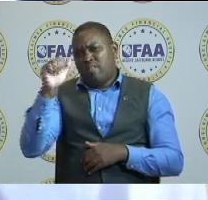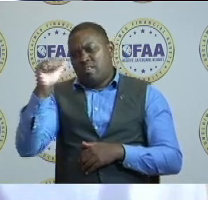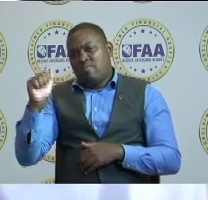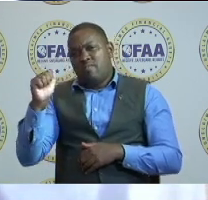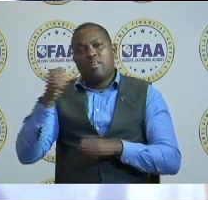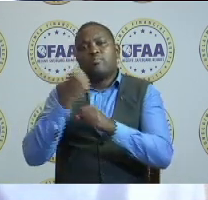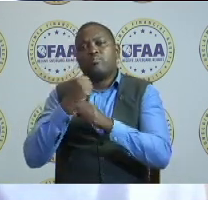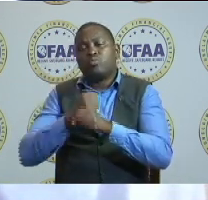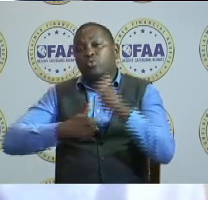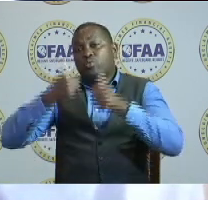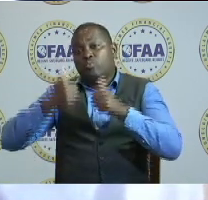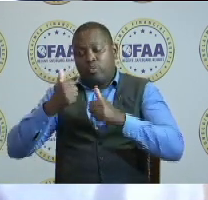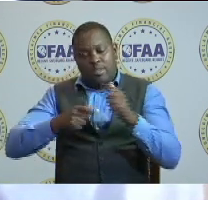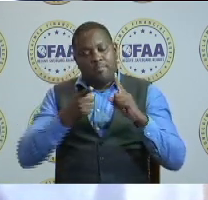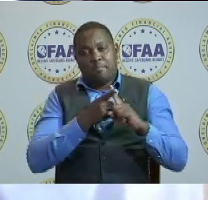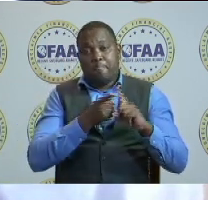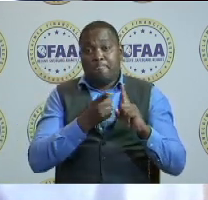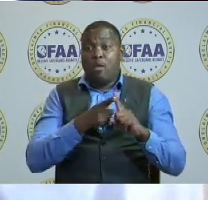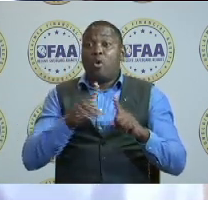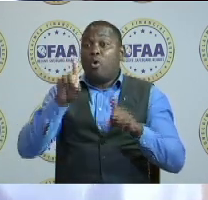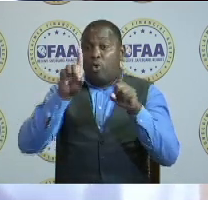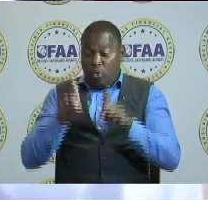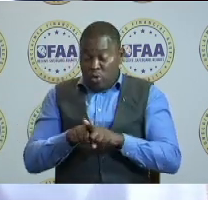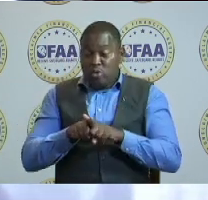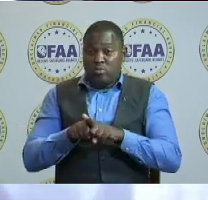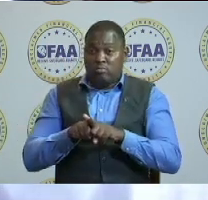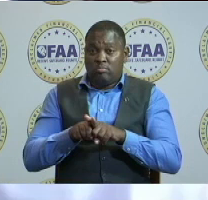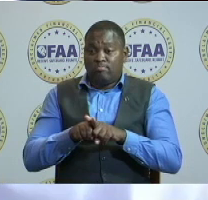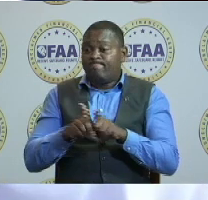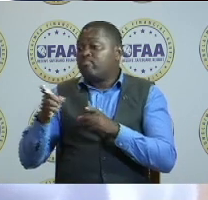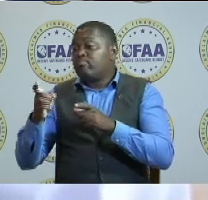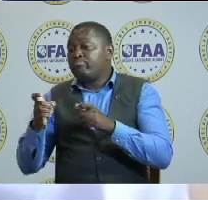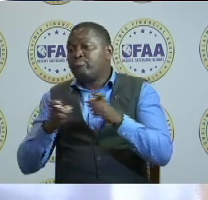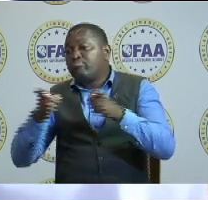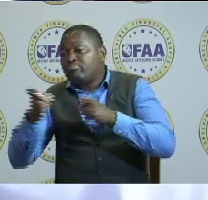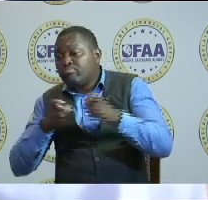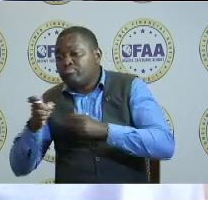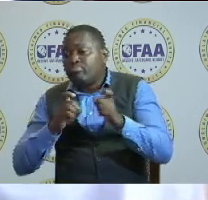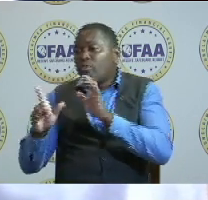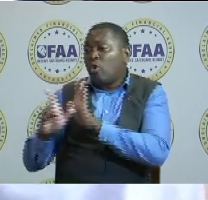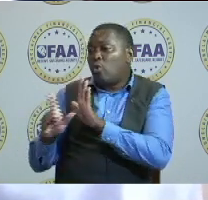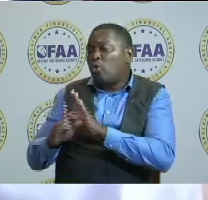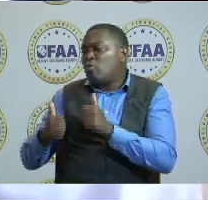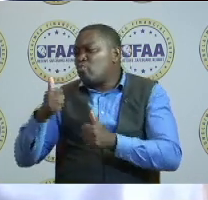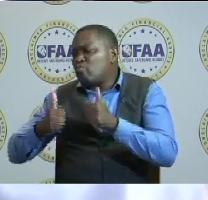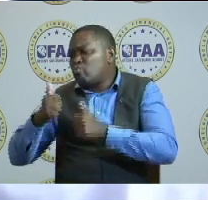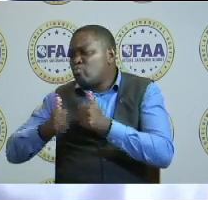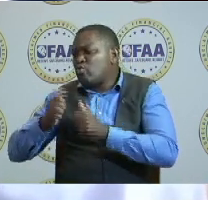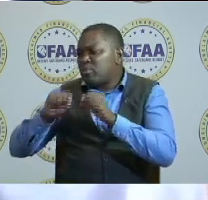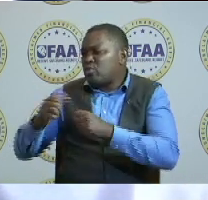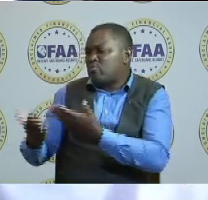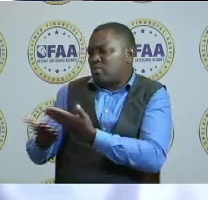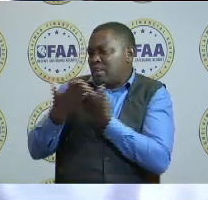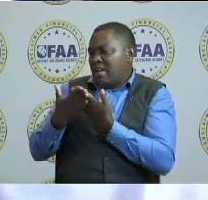of appropriate regulations to allow differentiated claim modes, dealing with technology, we talked about M-Pesa